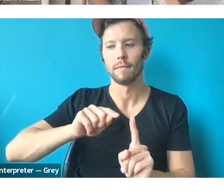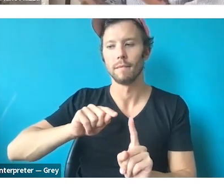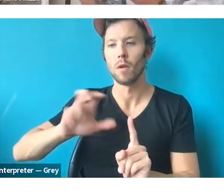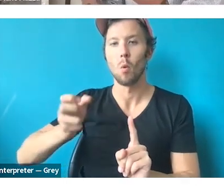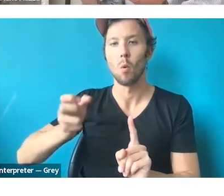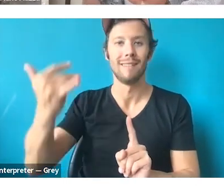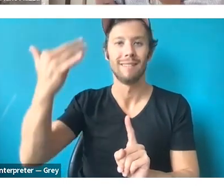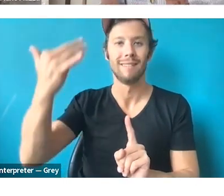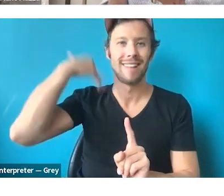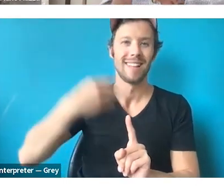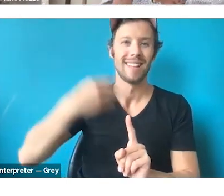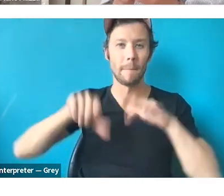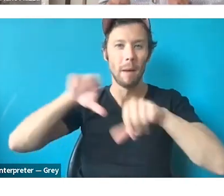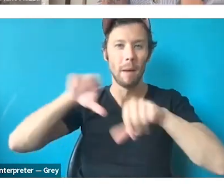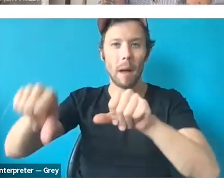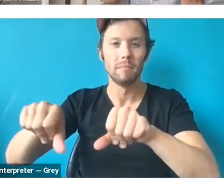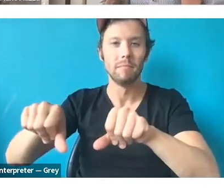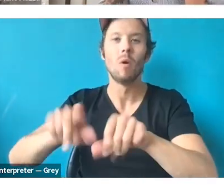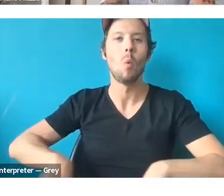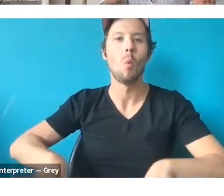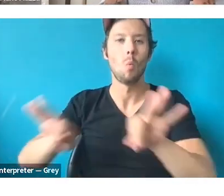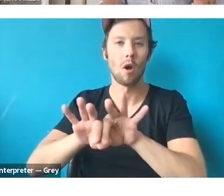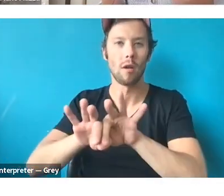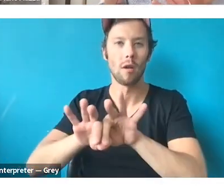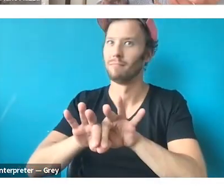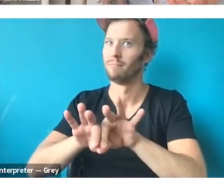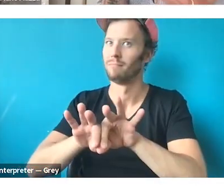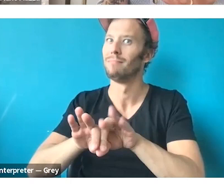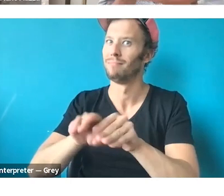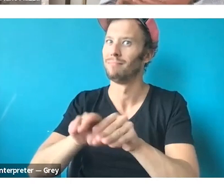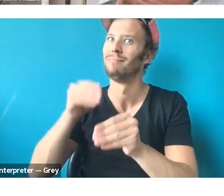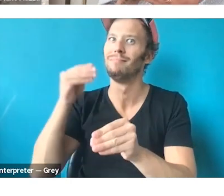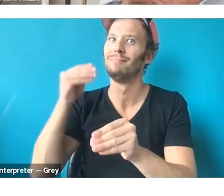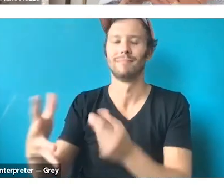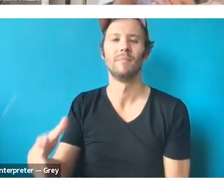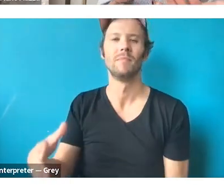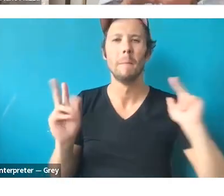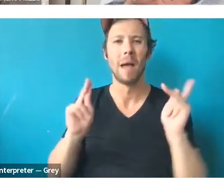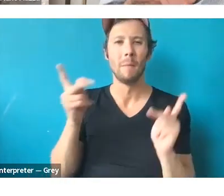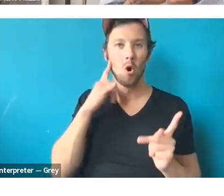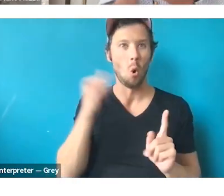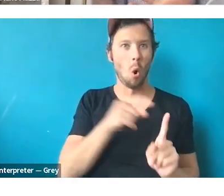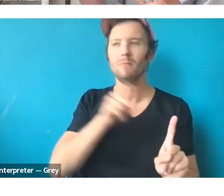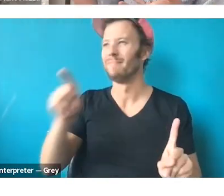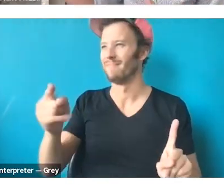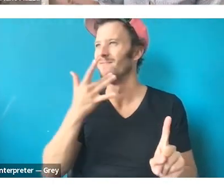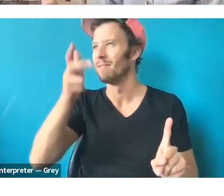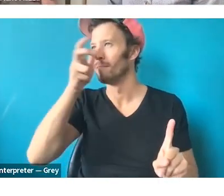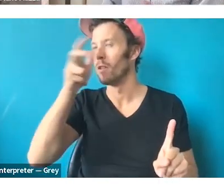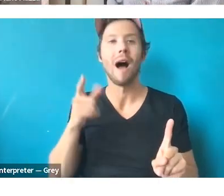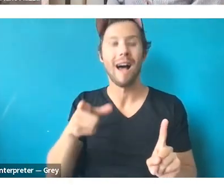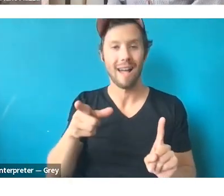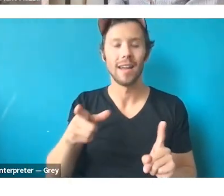worth more than gold. People wanted the color so badly that like textiles actually sometimes were more valuable